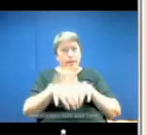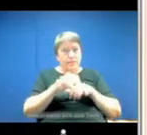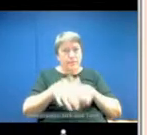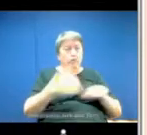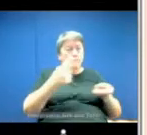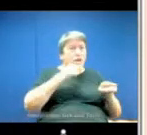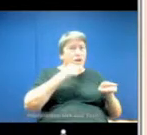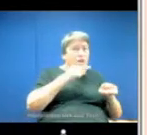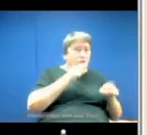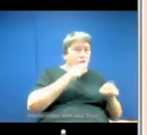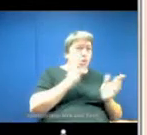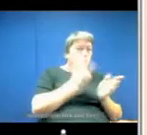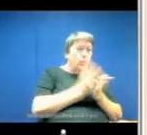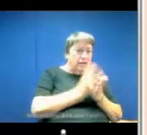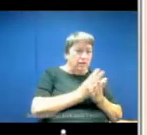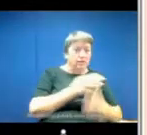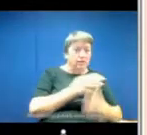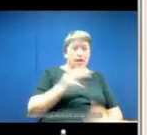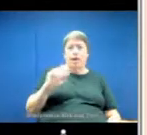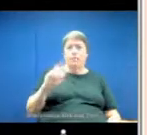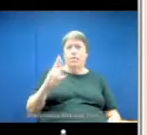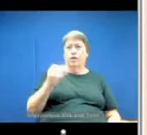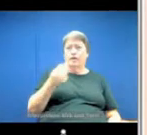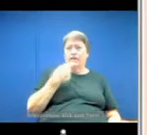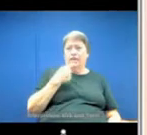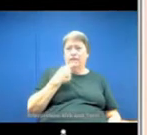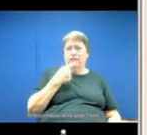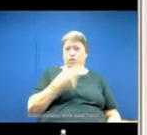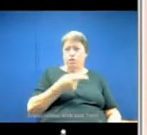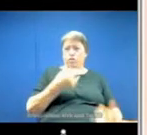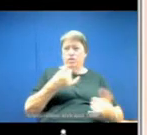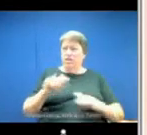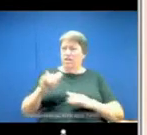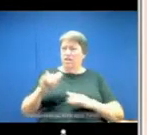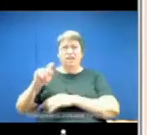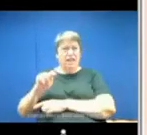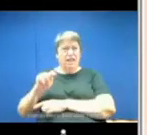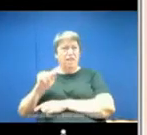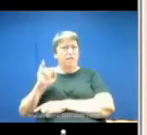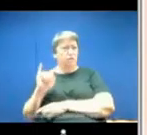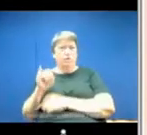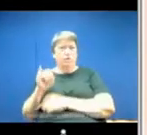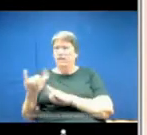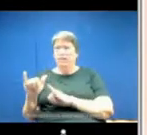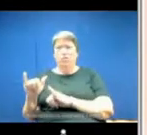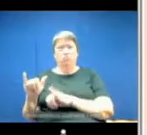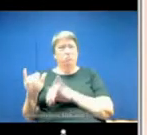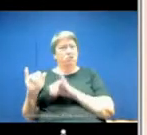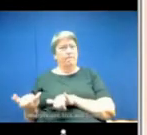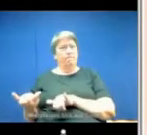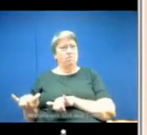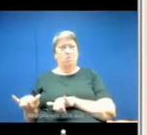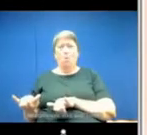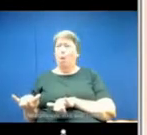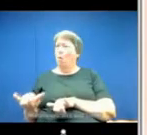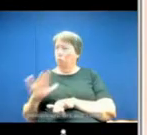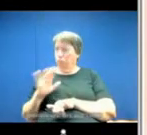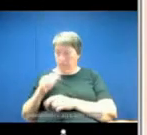And Margaret says, at first glance, it seems to me you are still a table interpreter. I would definitely agree with